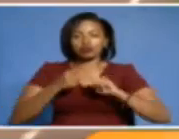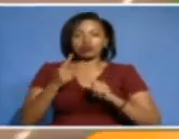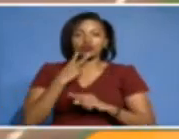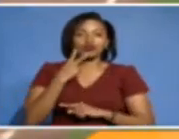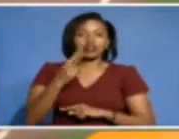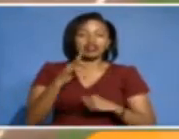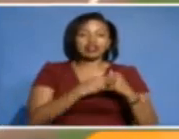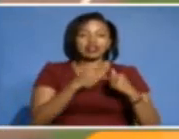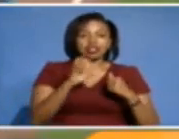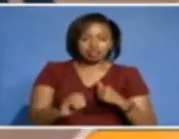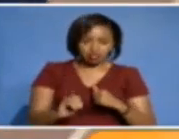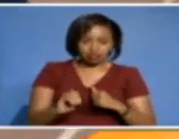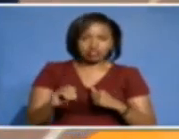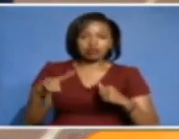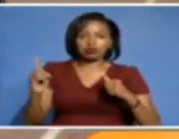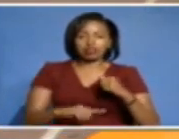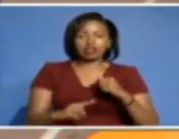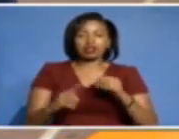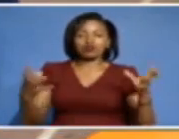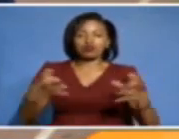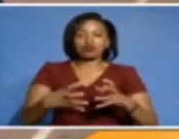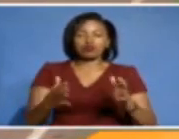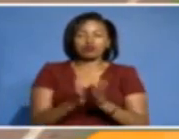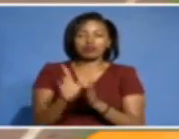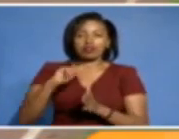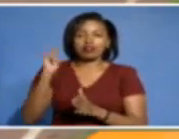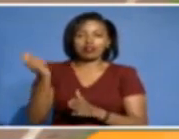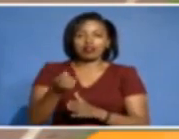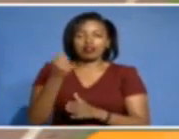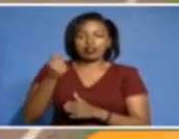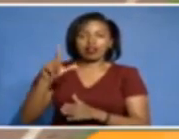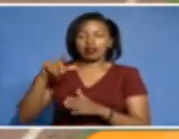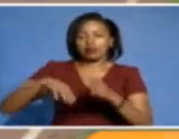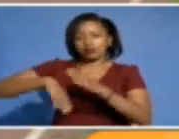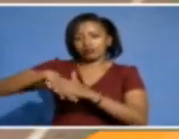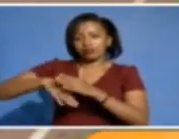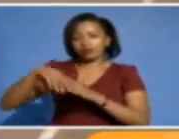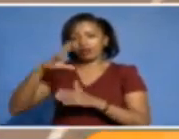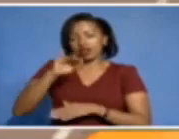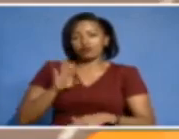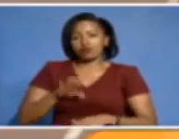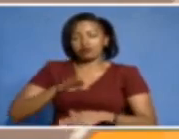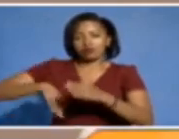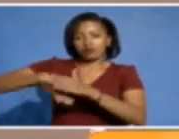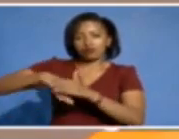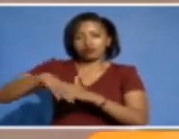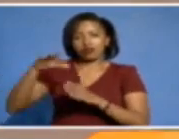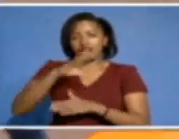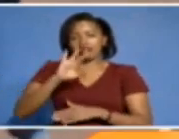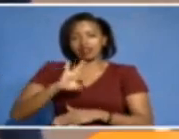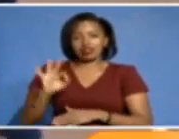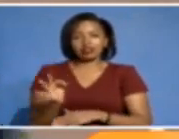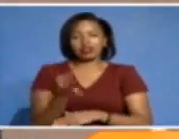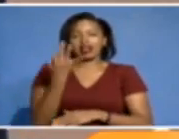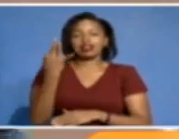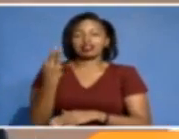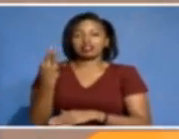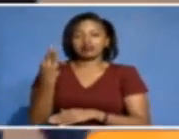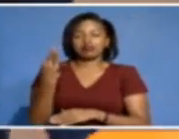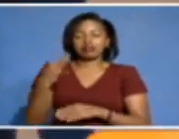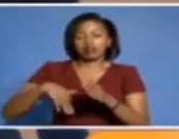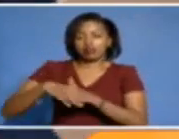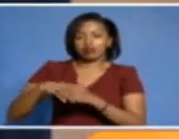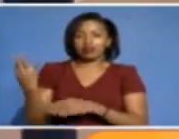discipline enforcers in charge of the Kenyan Premier League, the National Super League, the Women's Premier League and the Third Tier Leagues. The three-day